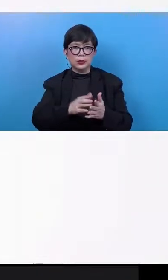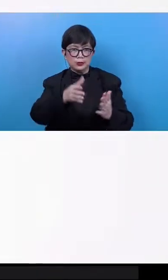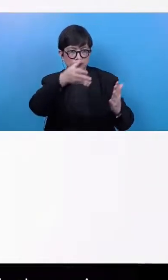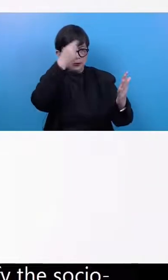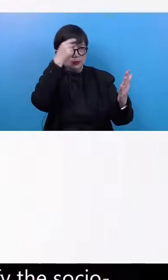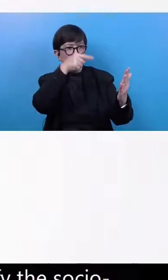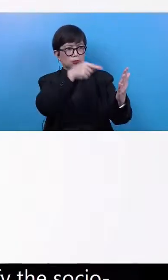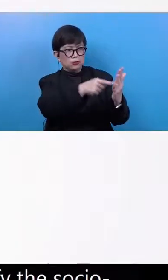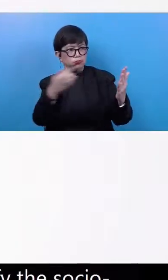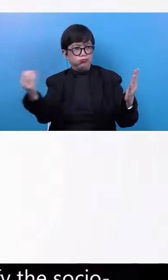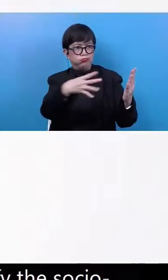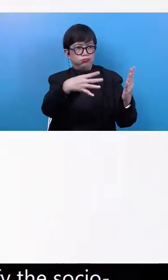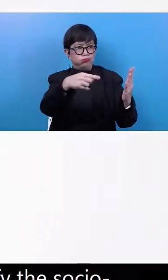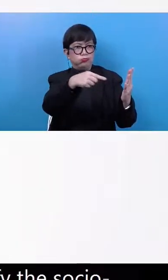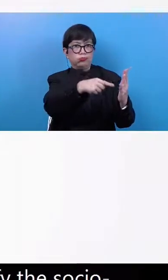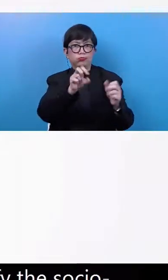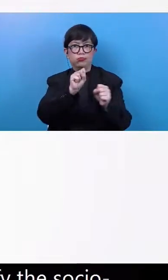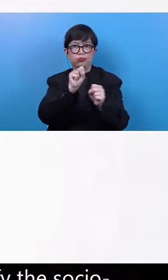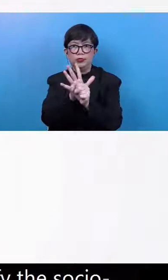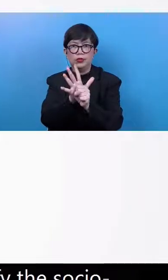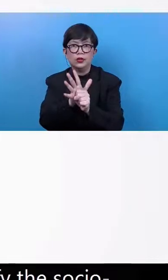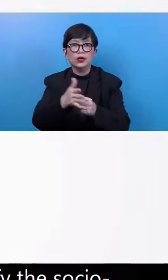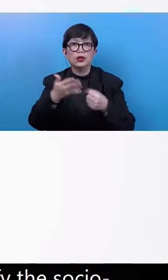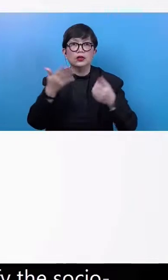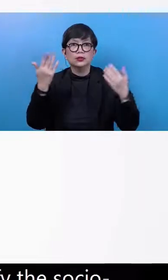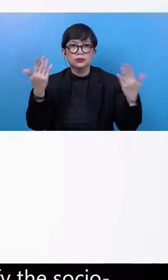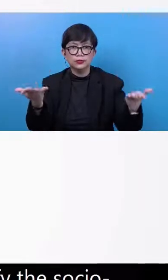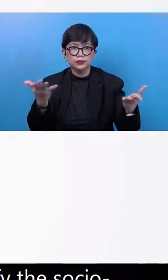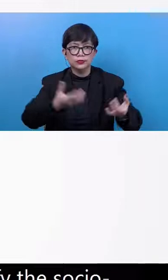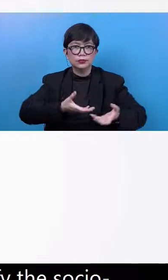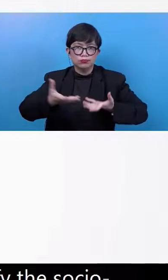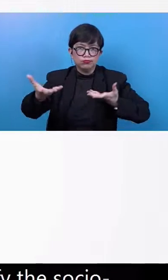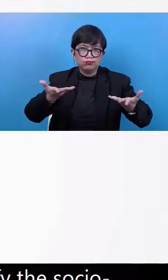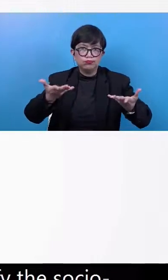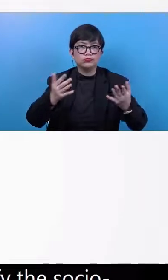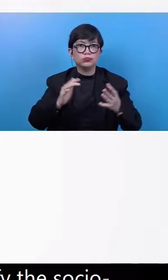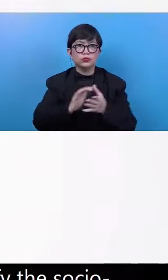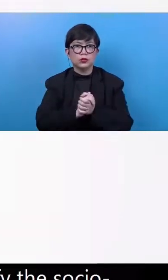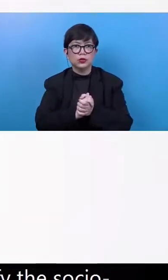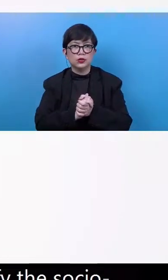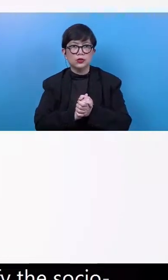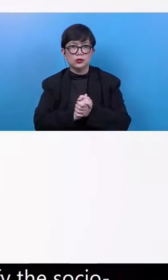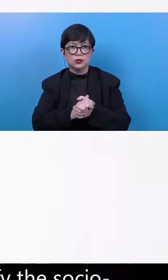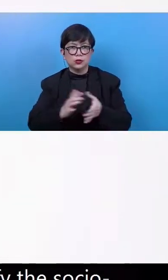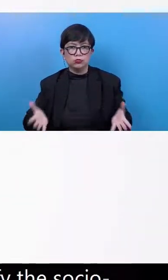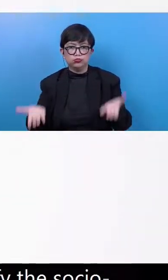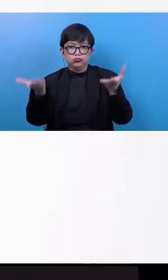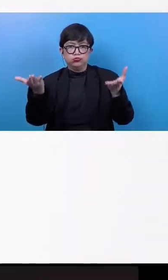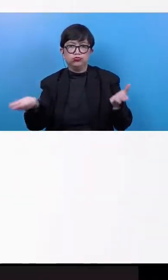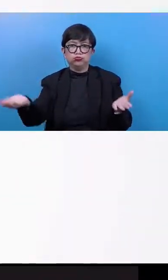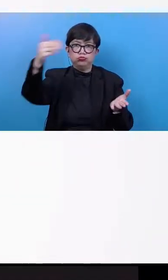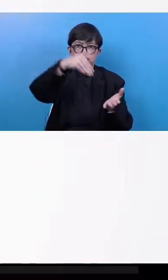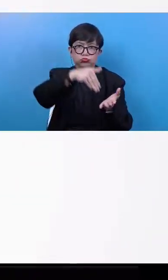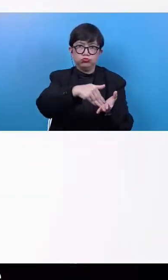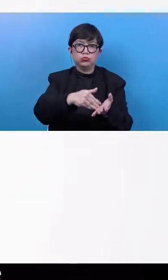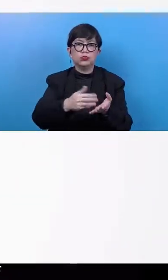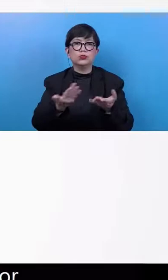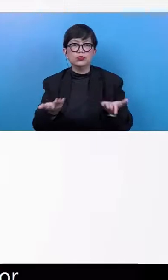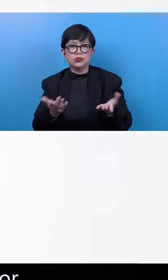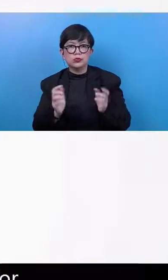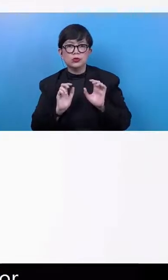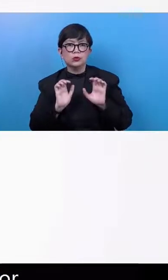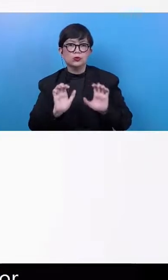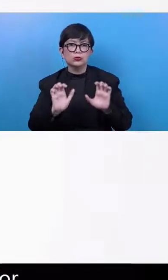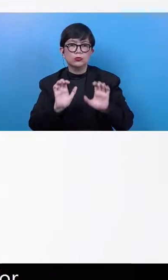lessons emerging from implementation of recovery that contributes towards resilience, but also in the long term to decrease